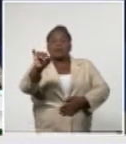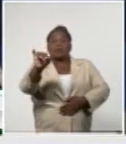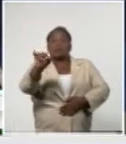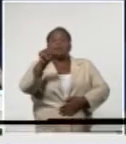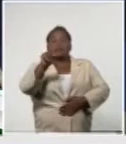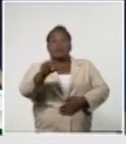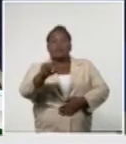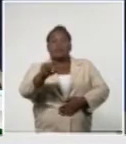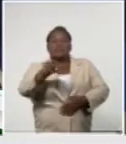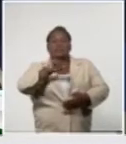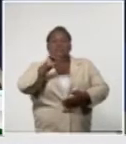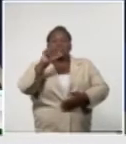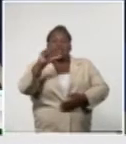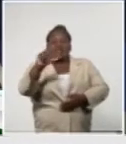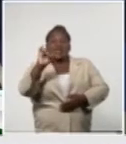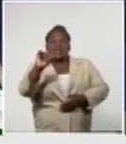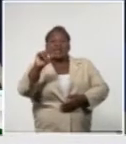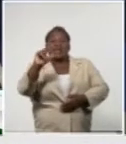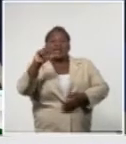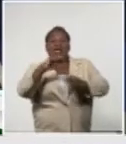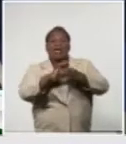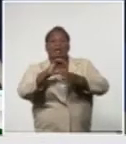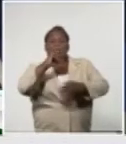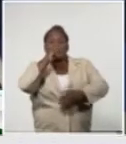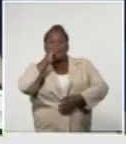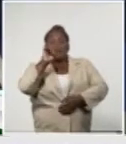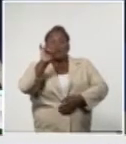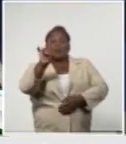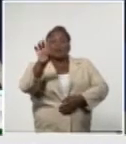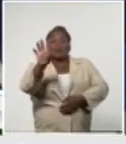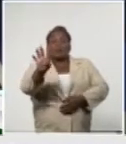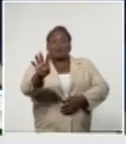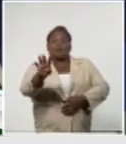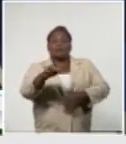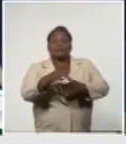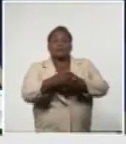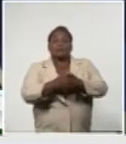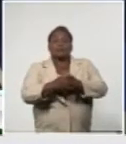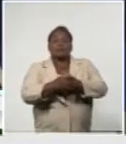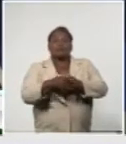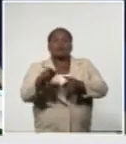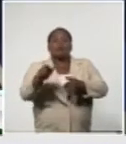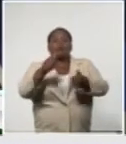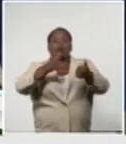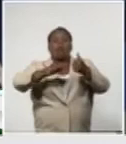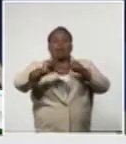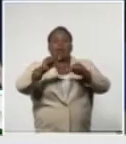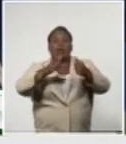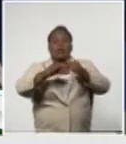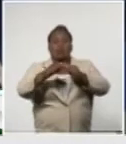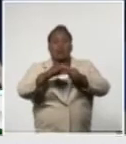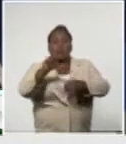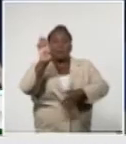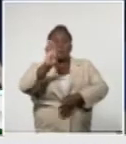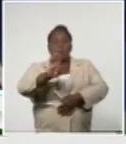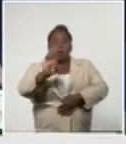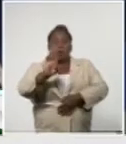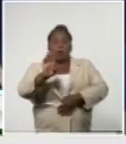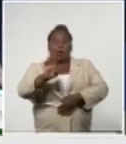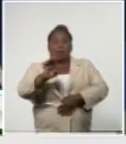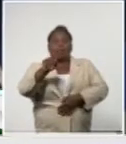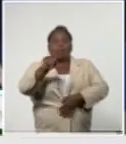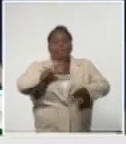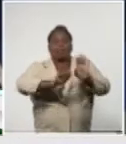126 in the Genetic Engineering and Biotechnology Center, 94 and the